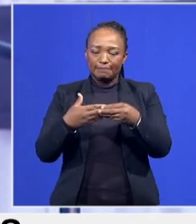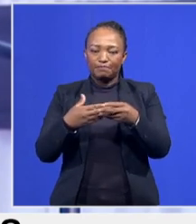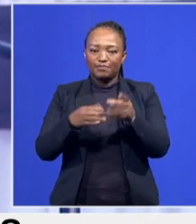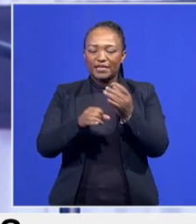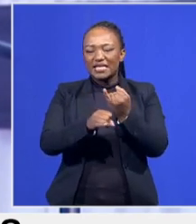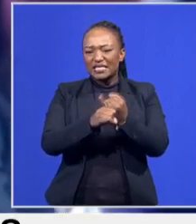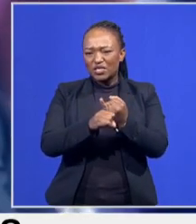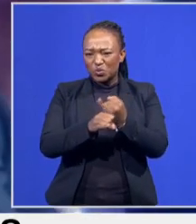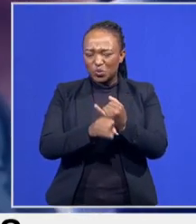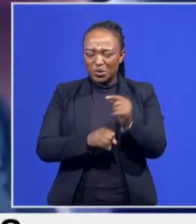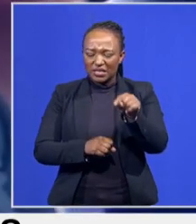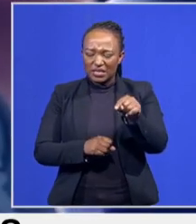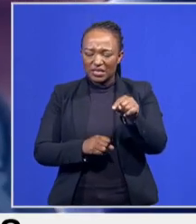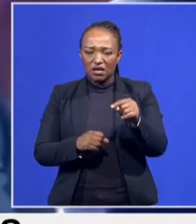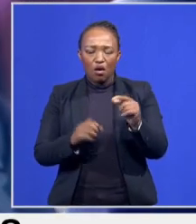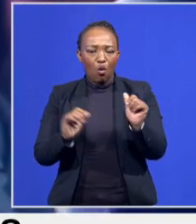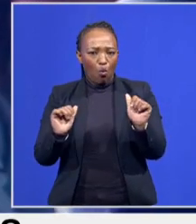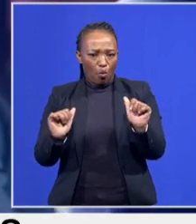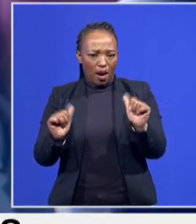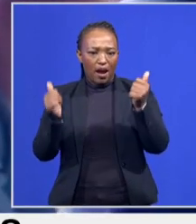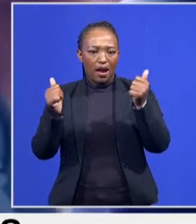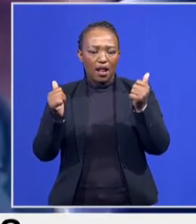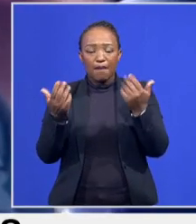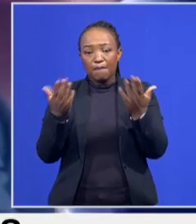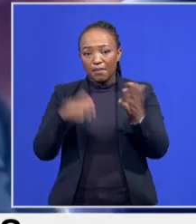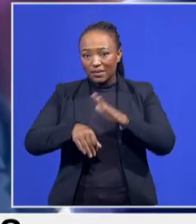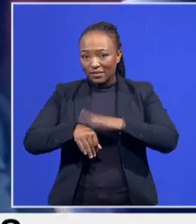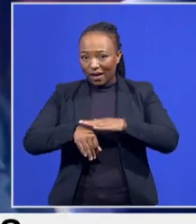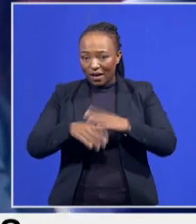so well. Maybe the time is now.